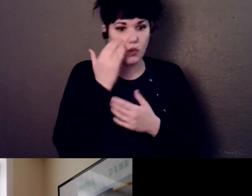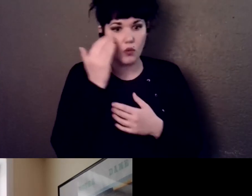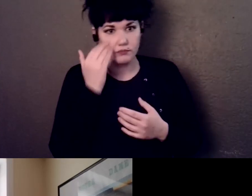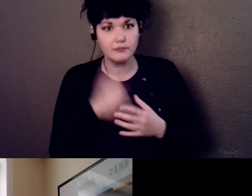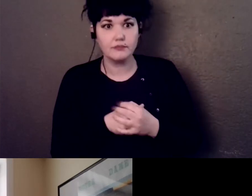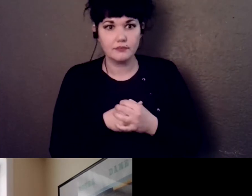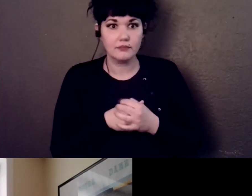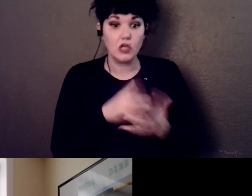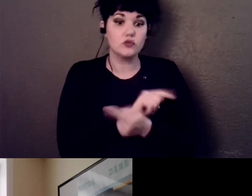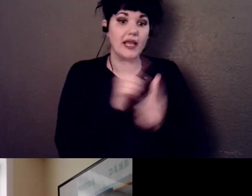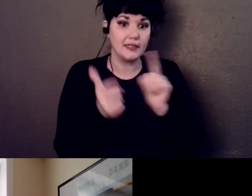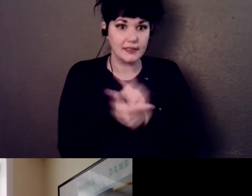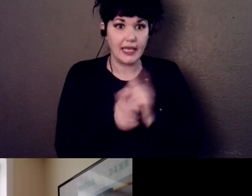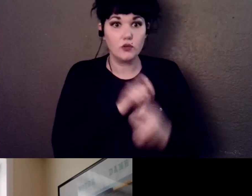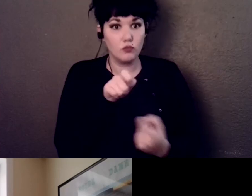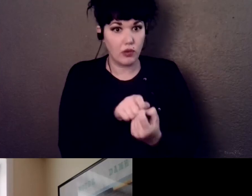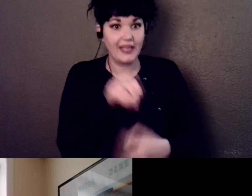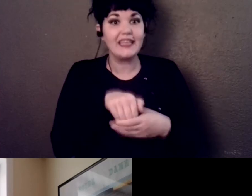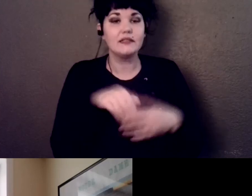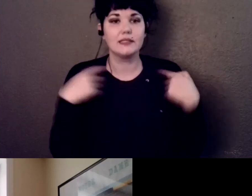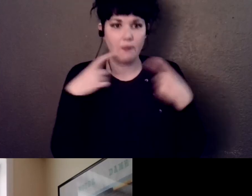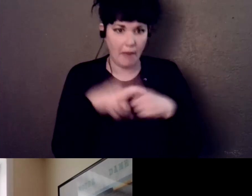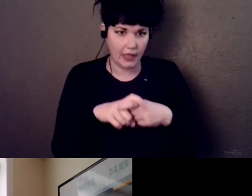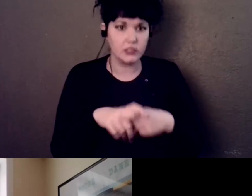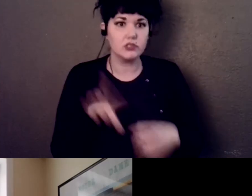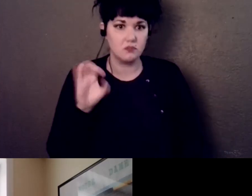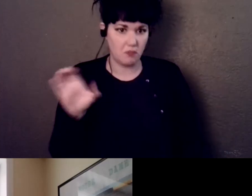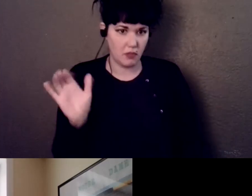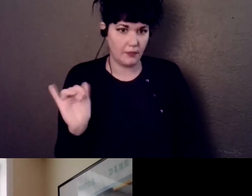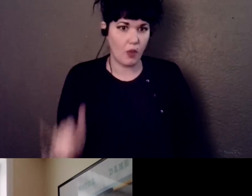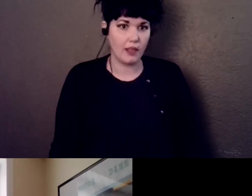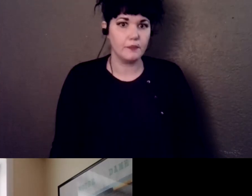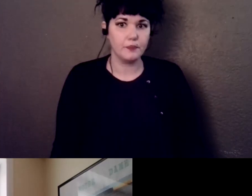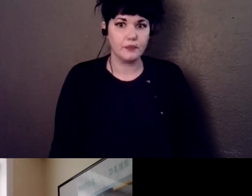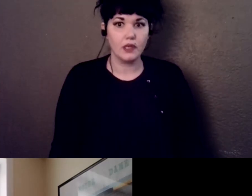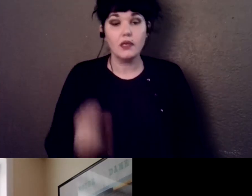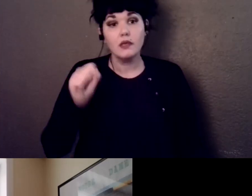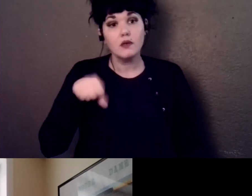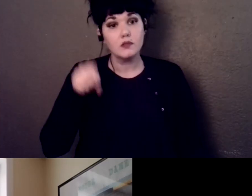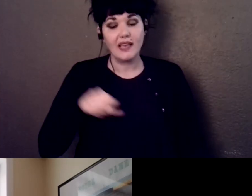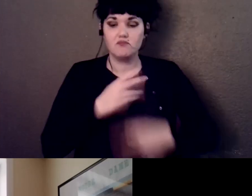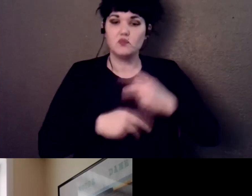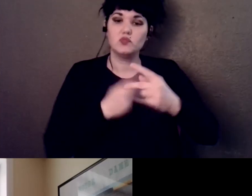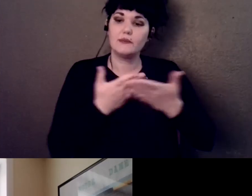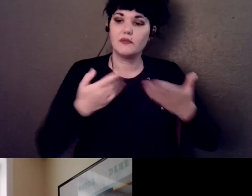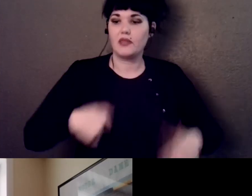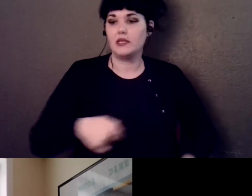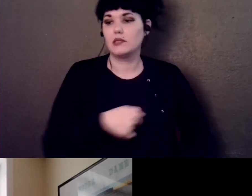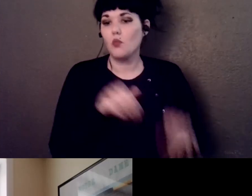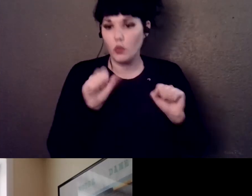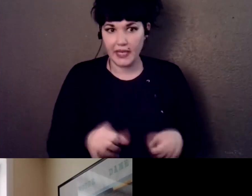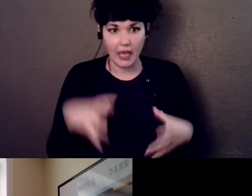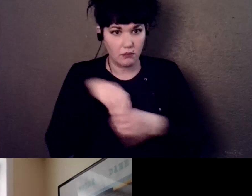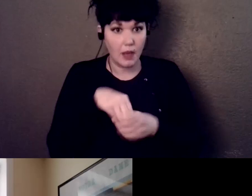things were being translated into Spanish. The documents were being translated into Spanish as well. So yeah, those are types of things we could look into, but it